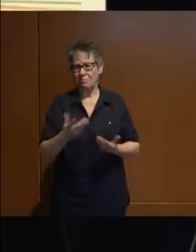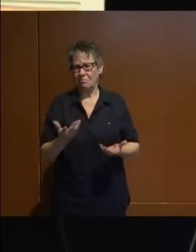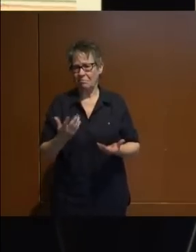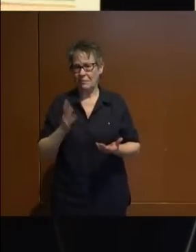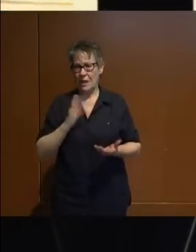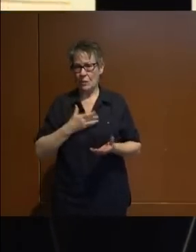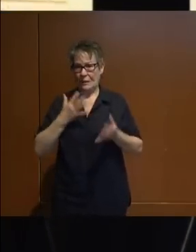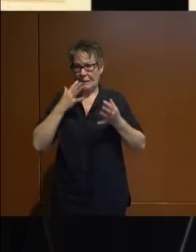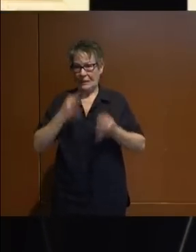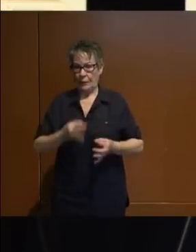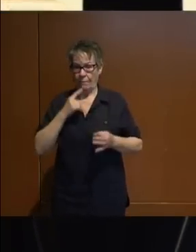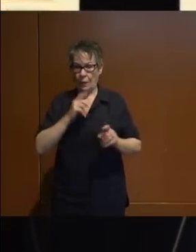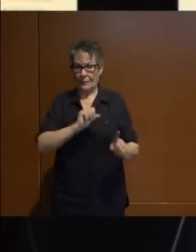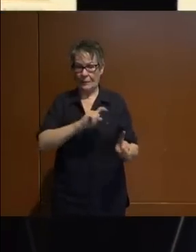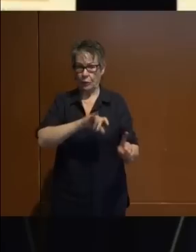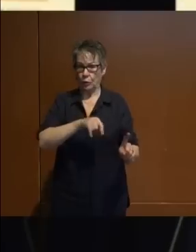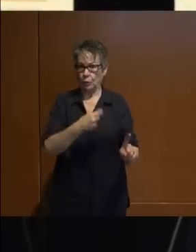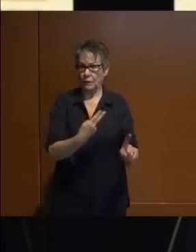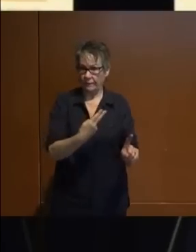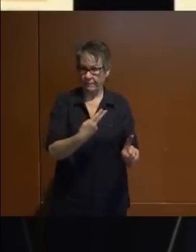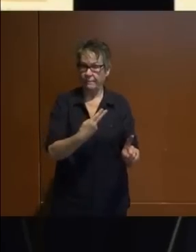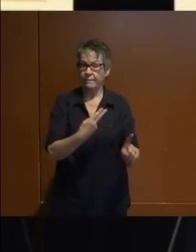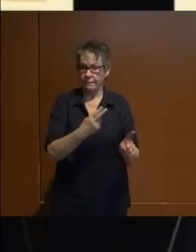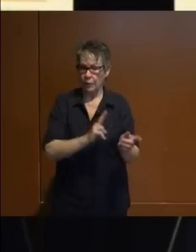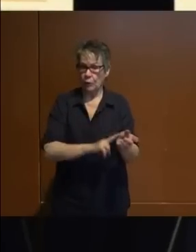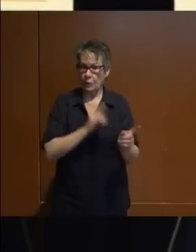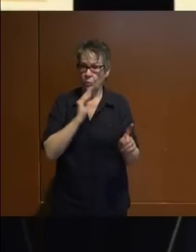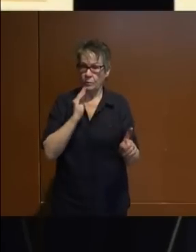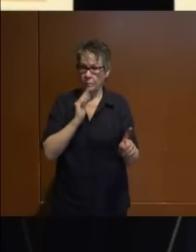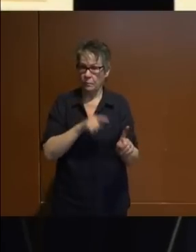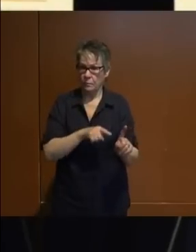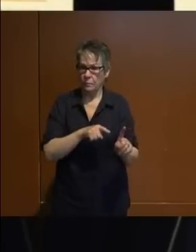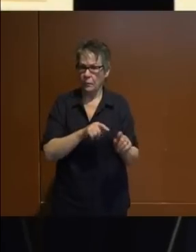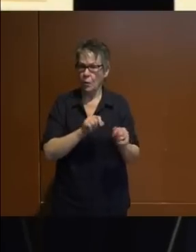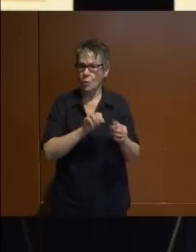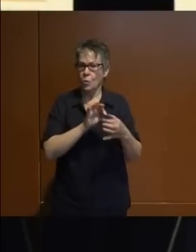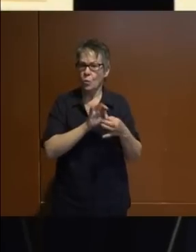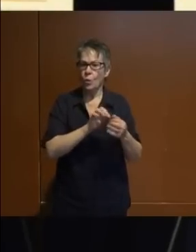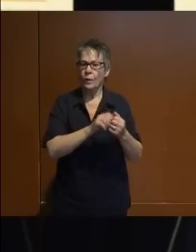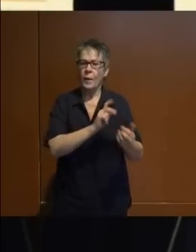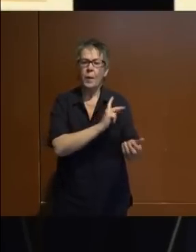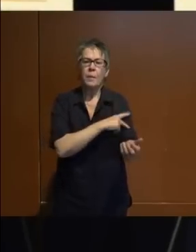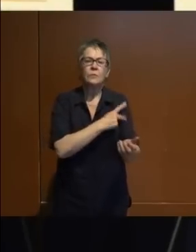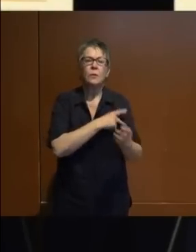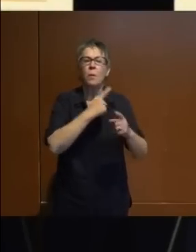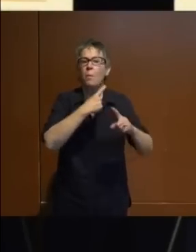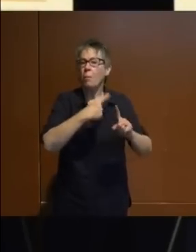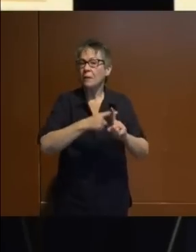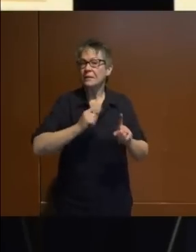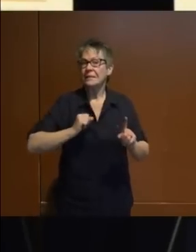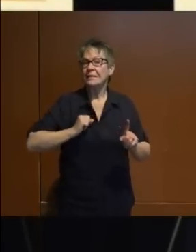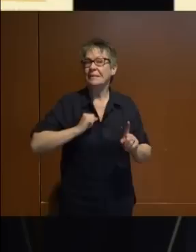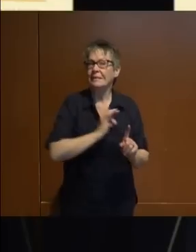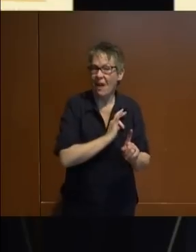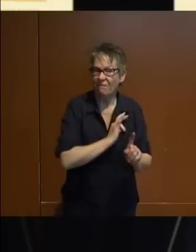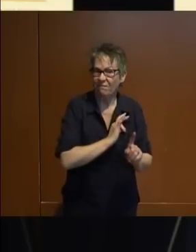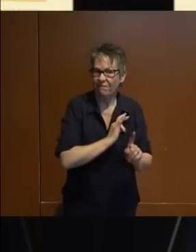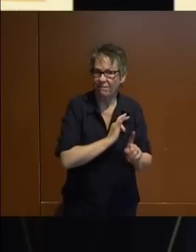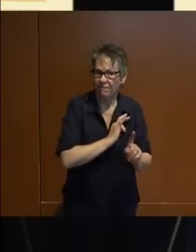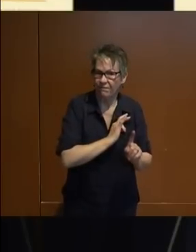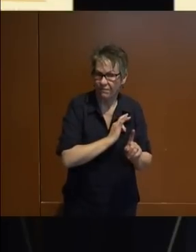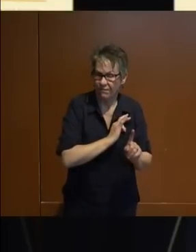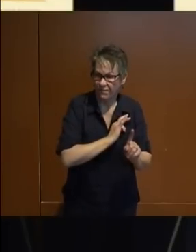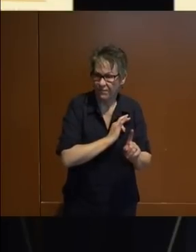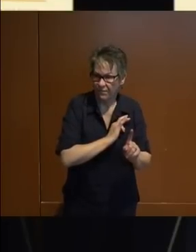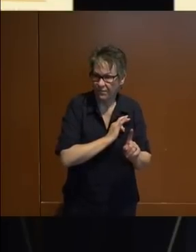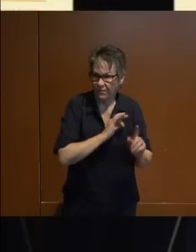Joe's related not only to their patients, but to their staff. The decision